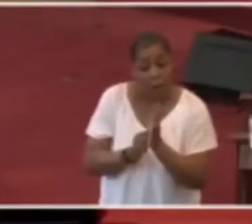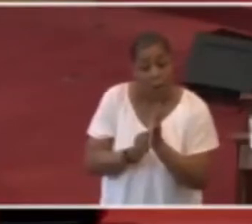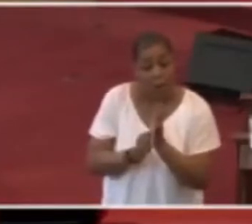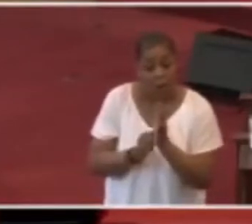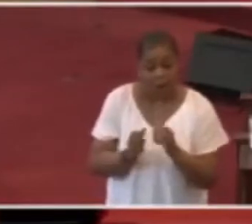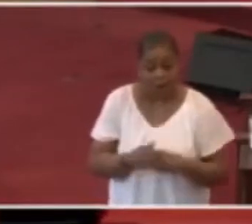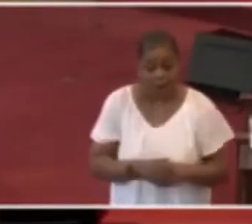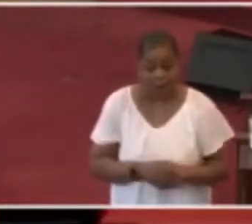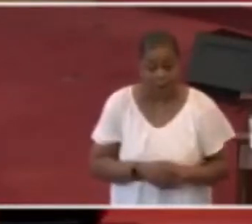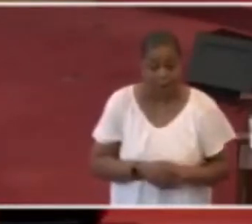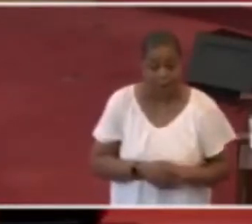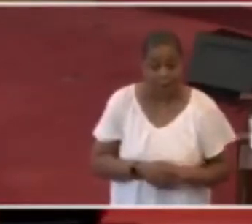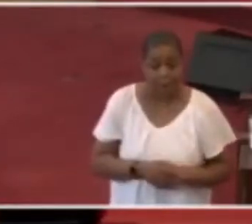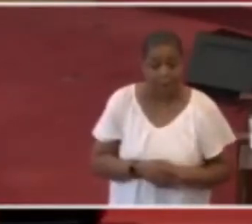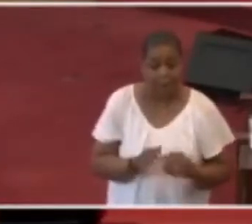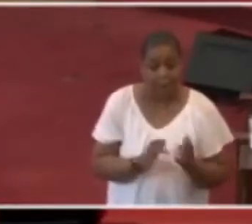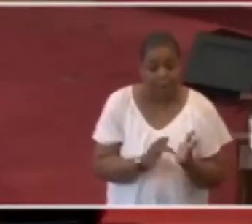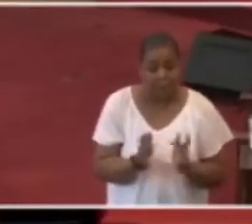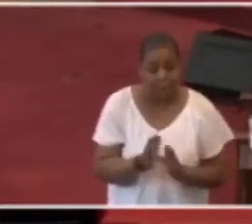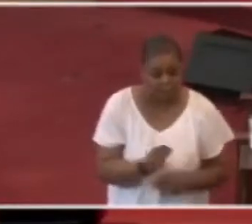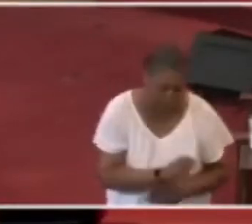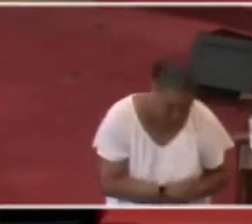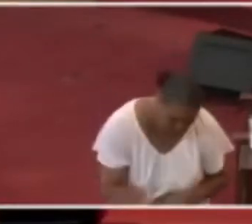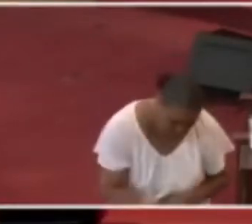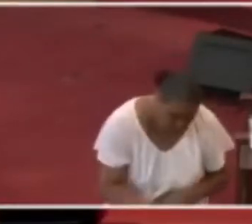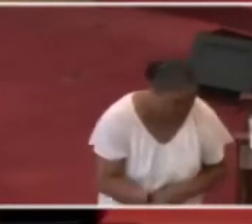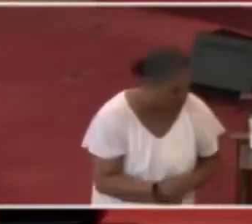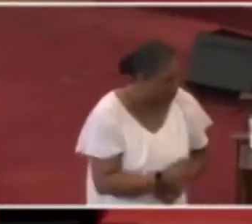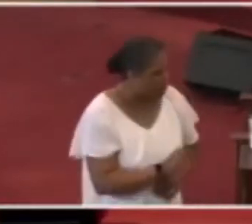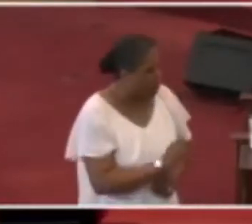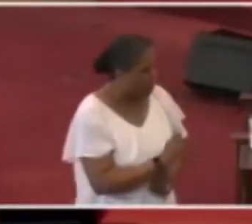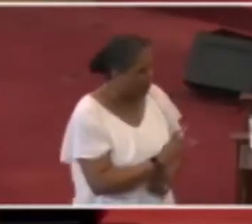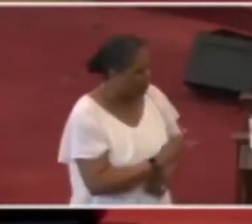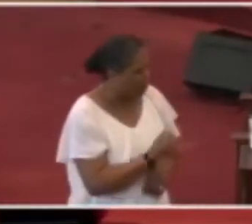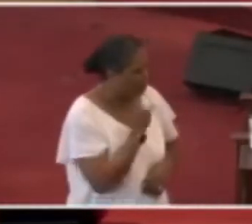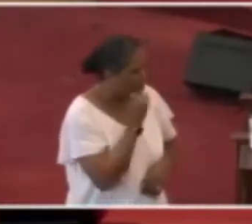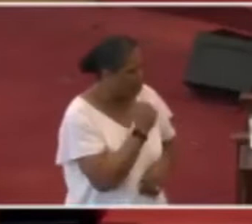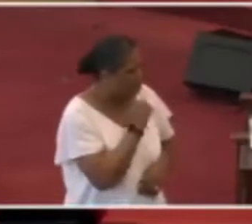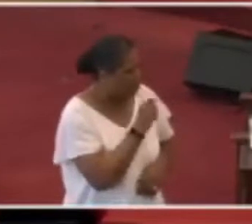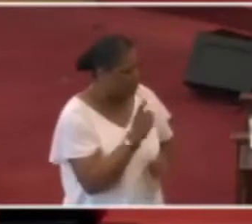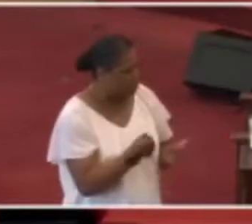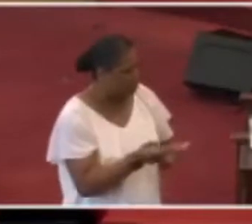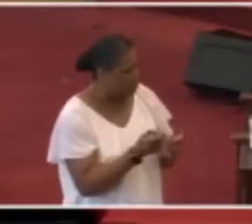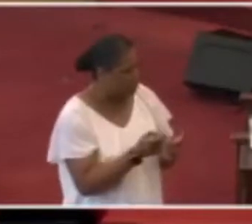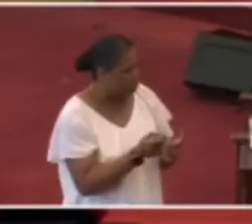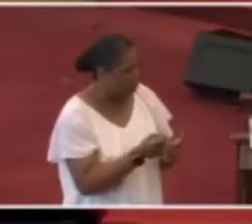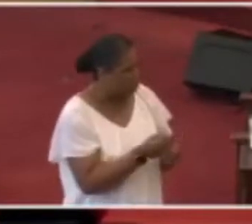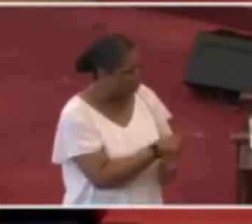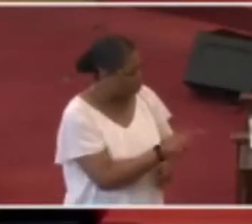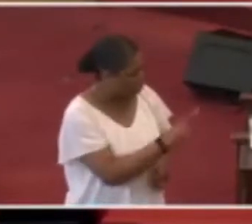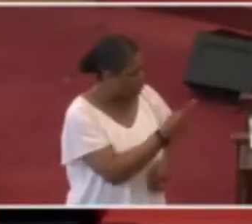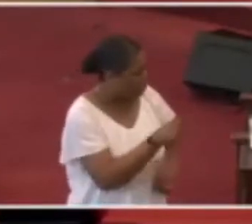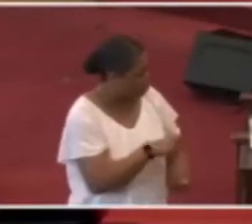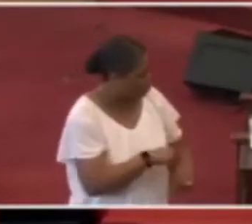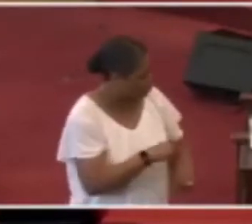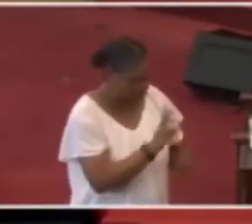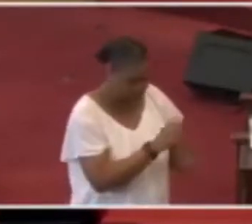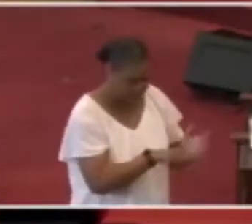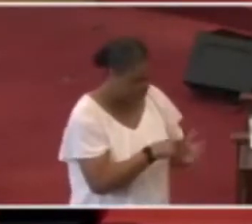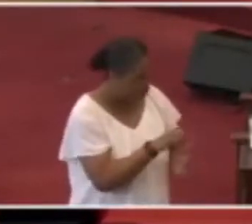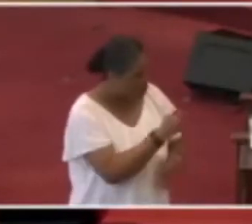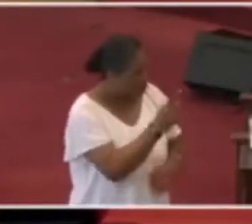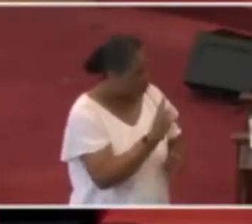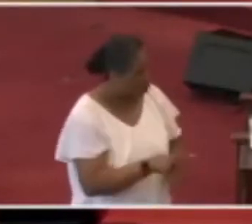the motives of the men, he stands and he says, if any one of you who is without sin, feel